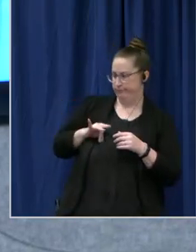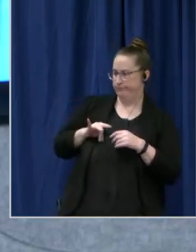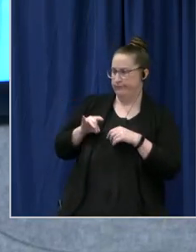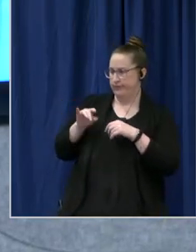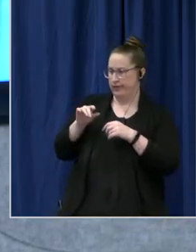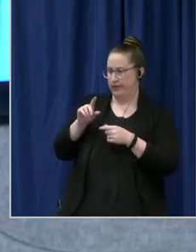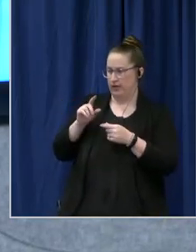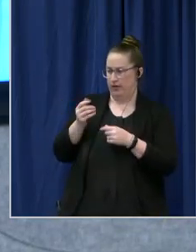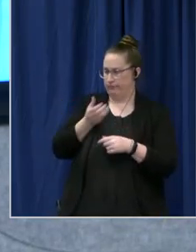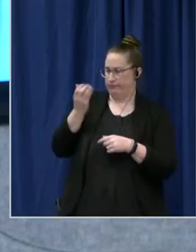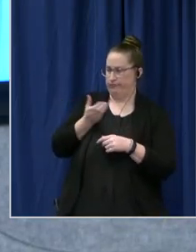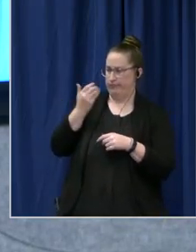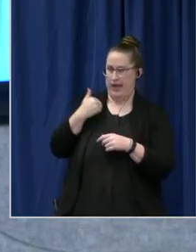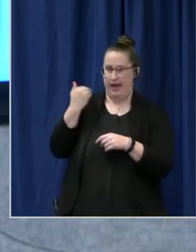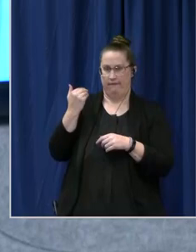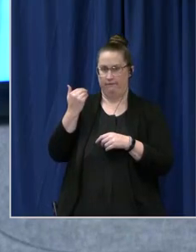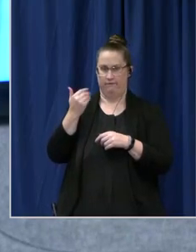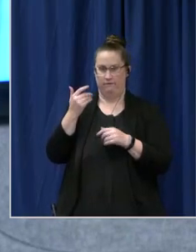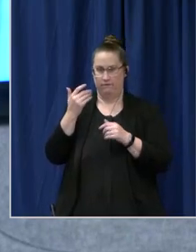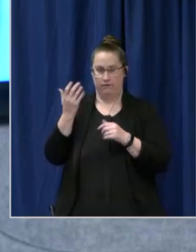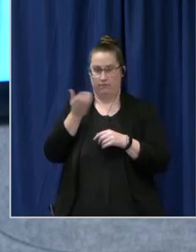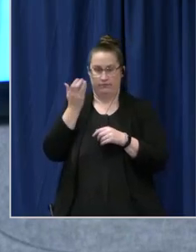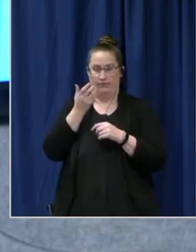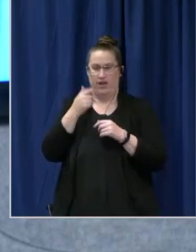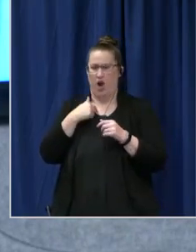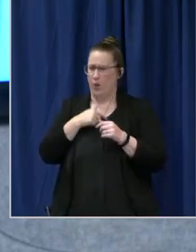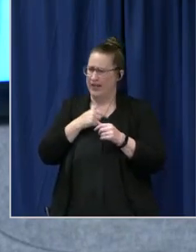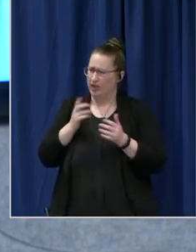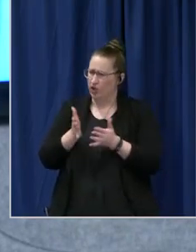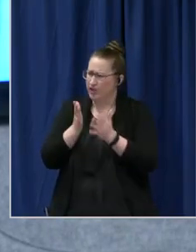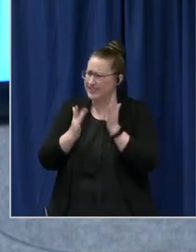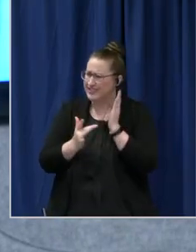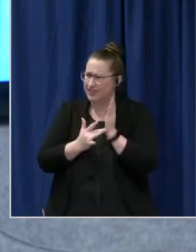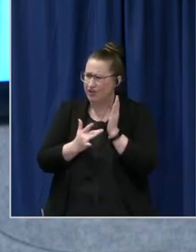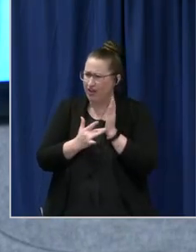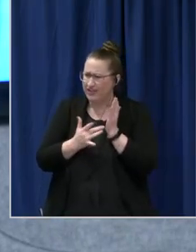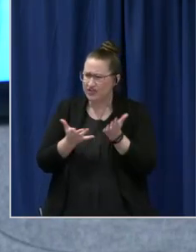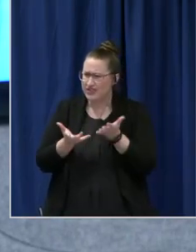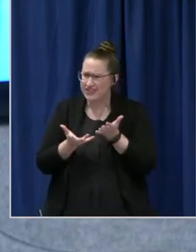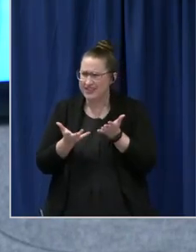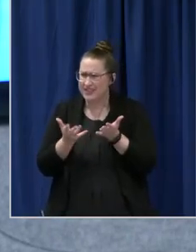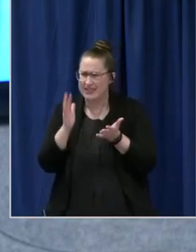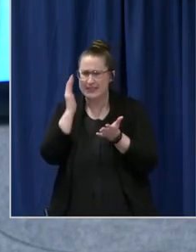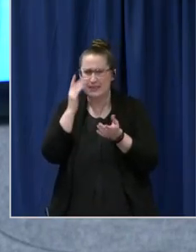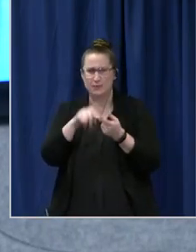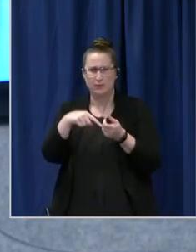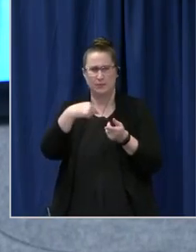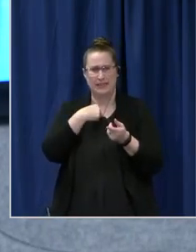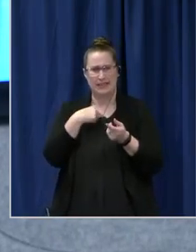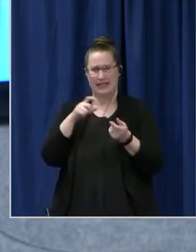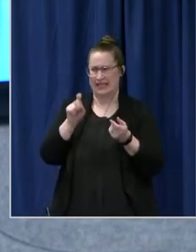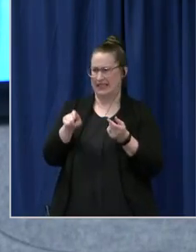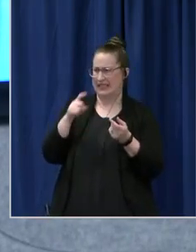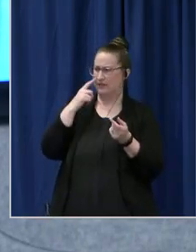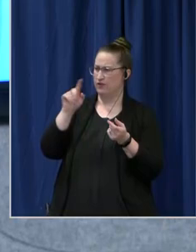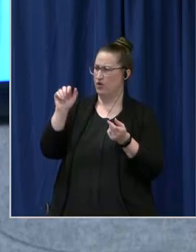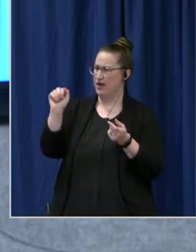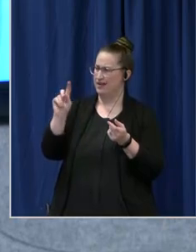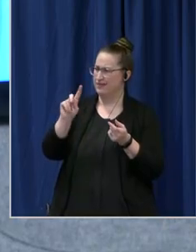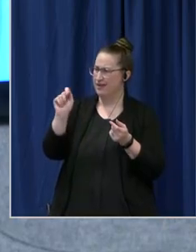we encouraging technology? Because it just seems to me that the needs of the ADA